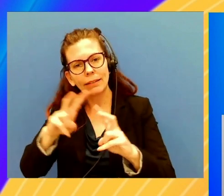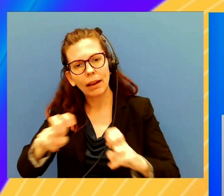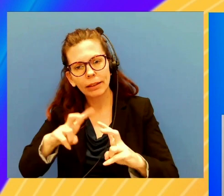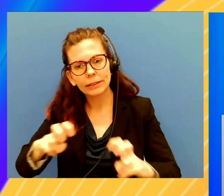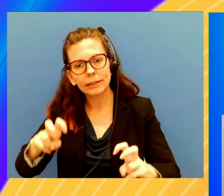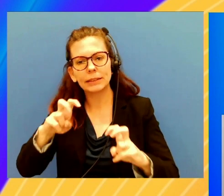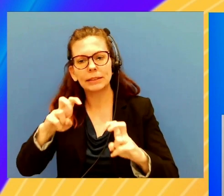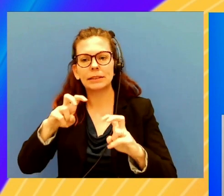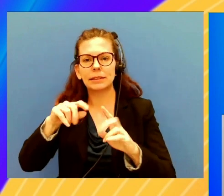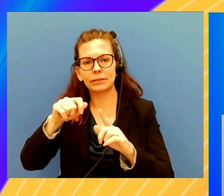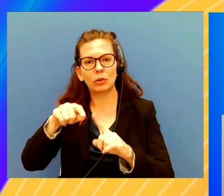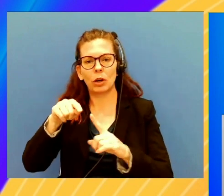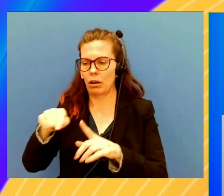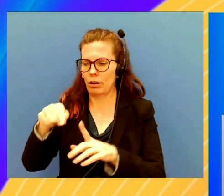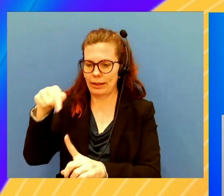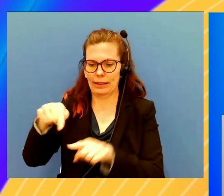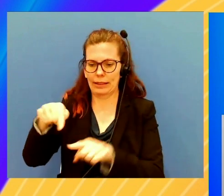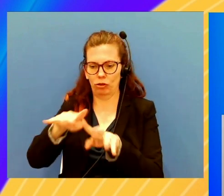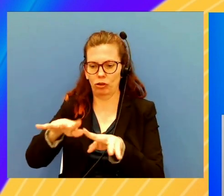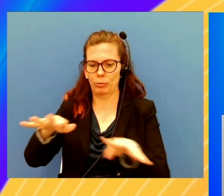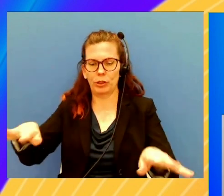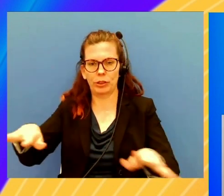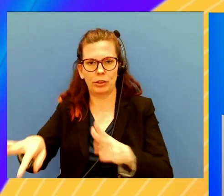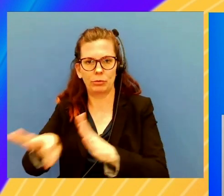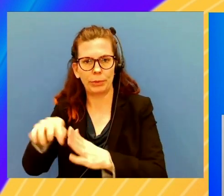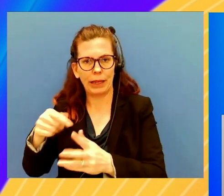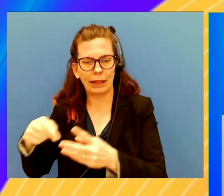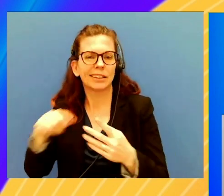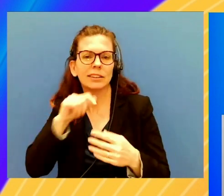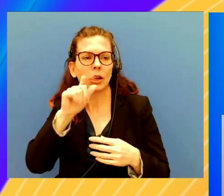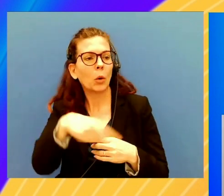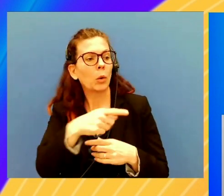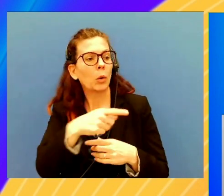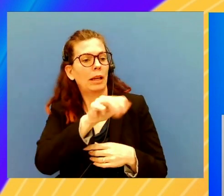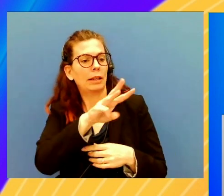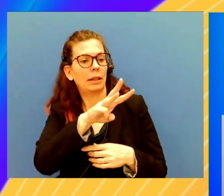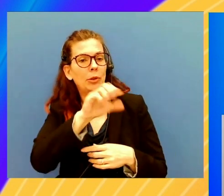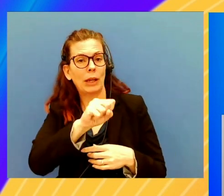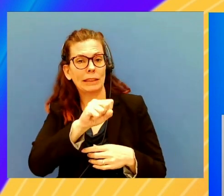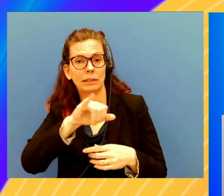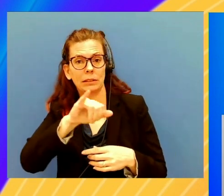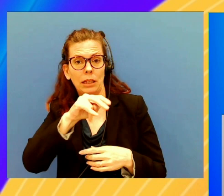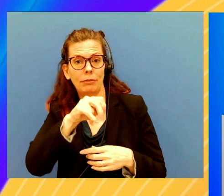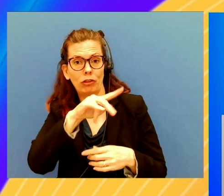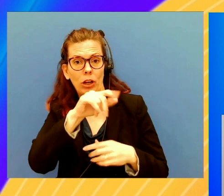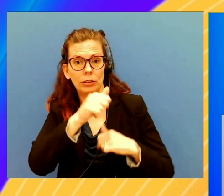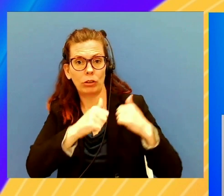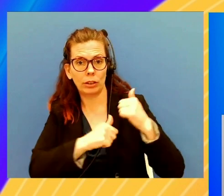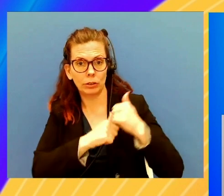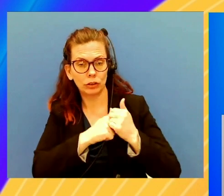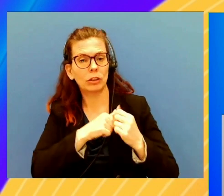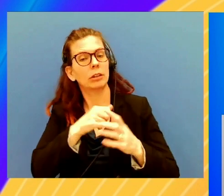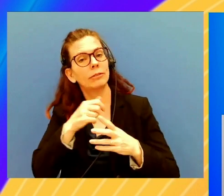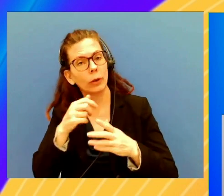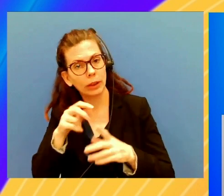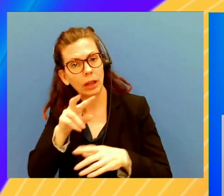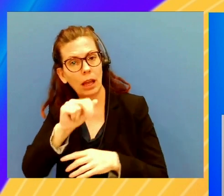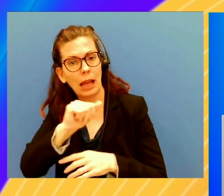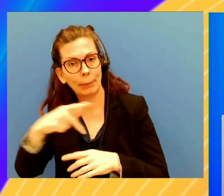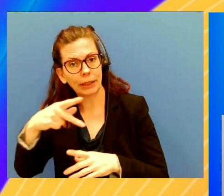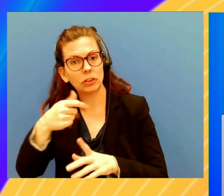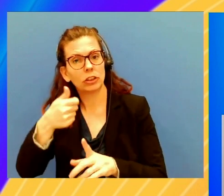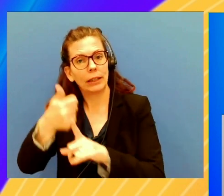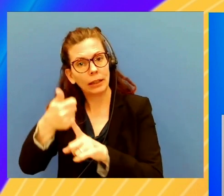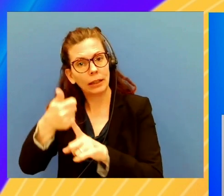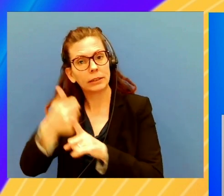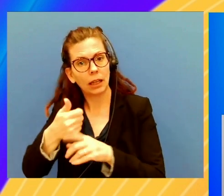distributed tracing data. So instead of just looking at AWS infrastructure, we can also look at your application itself and